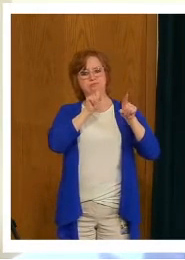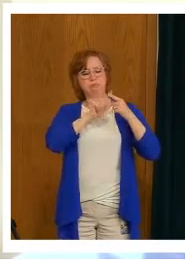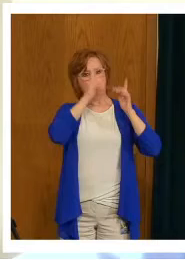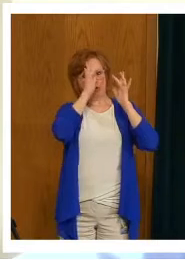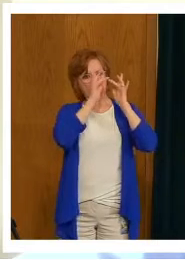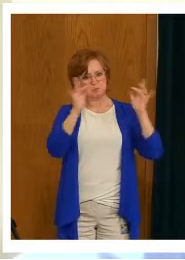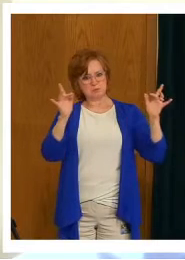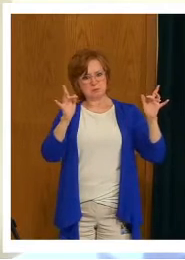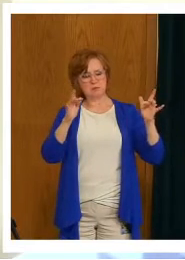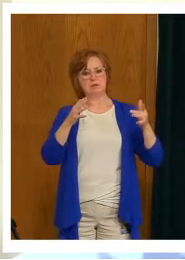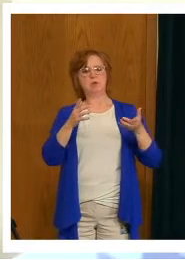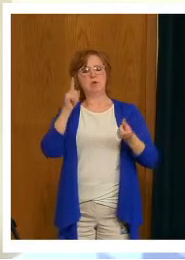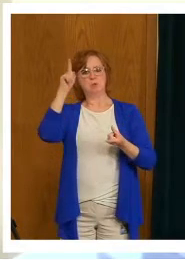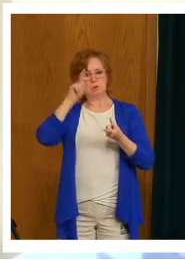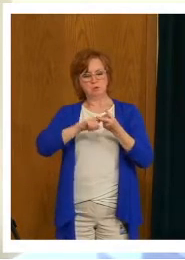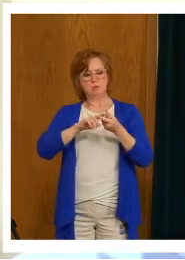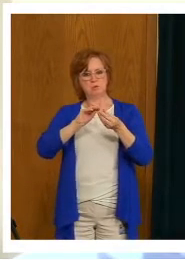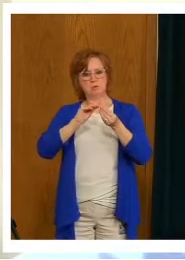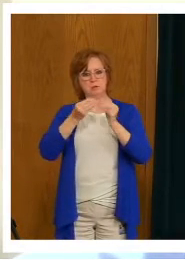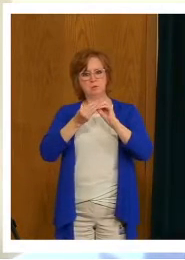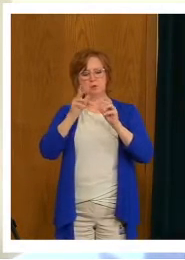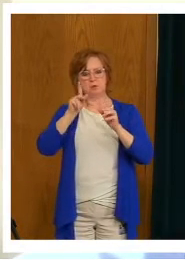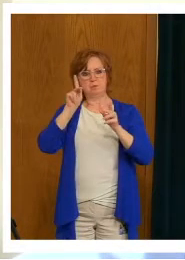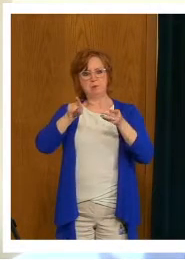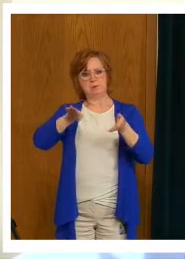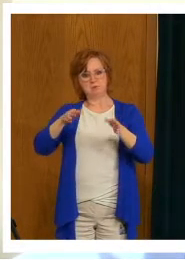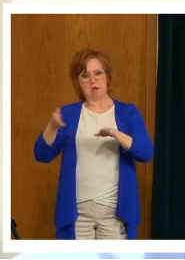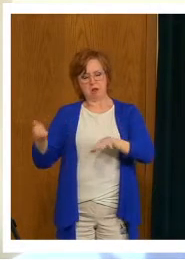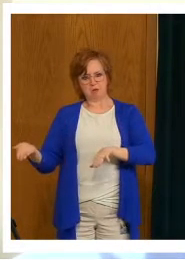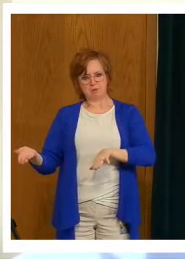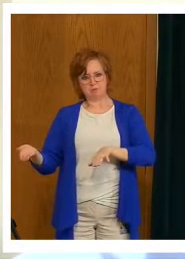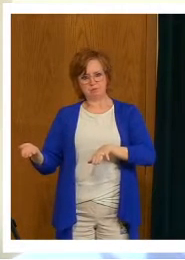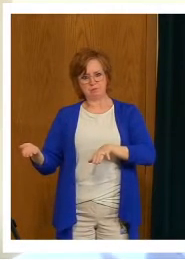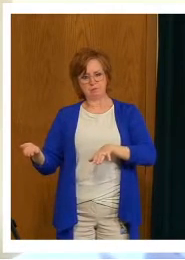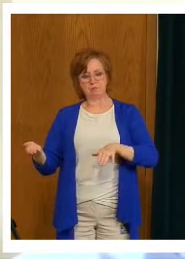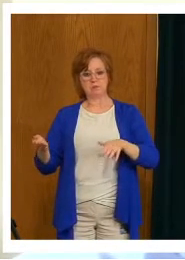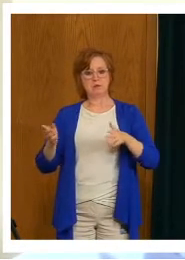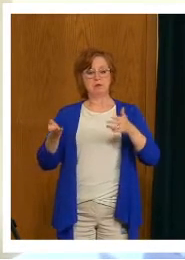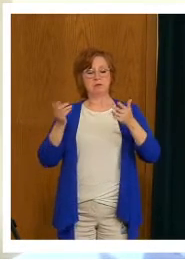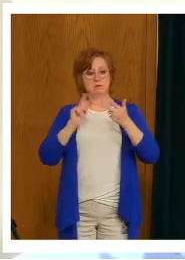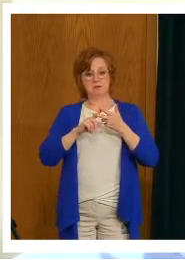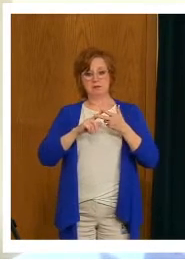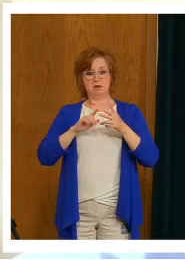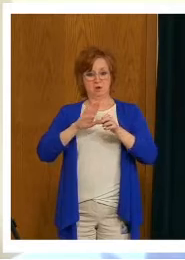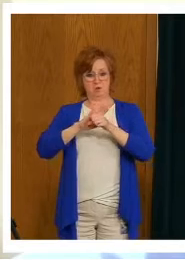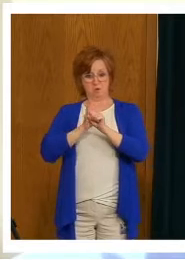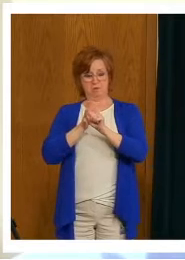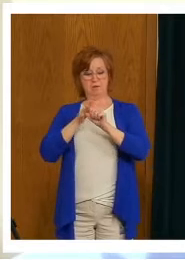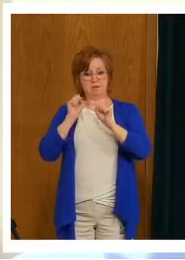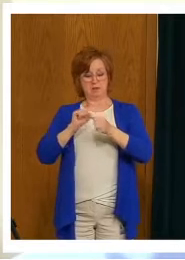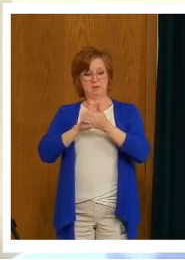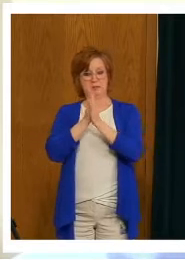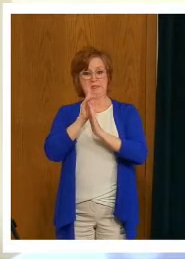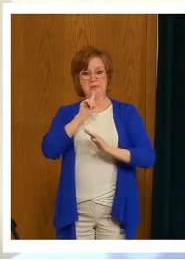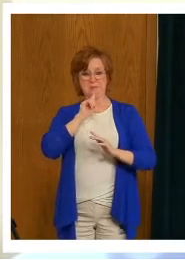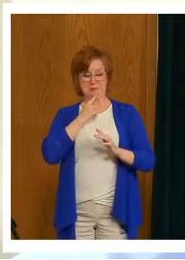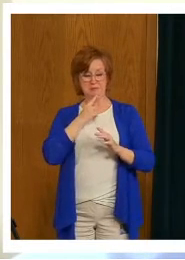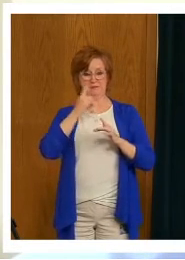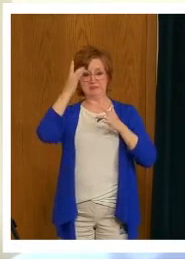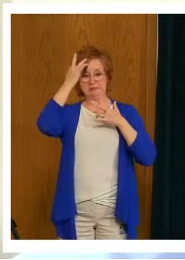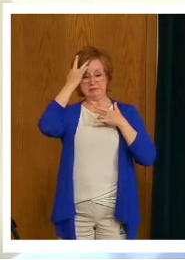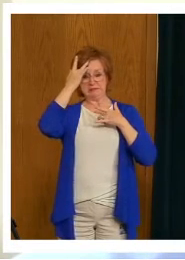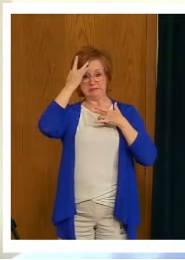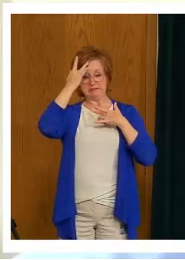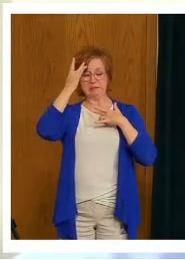underestimate or take COVID for granted, because rarely, even in young people, it can be a severe illness. And then, of course, as we look forward to the summer